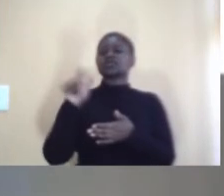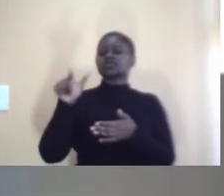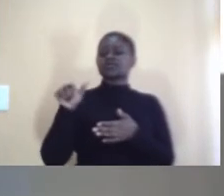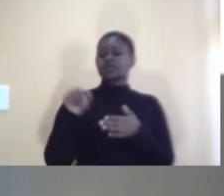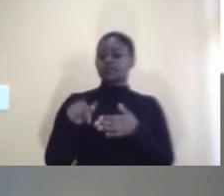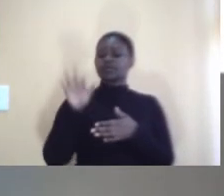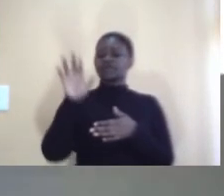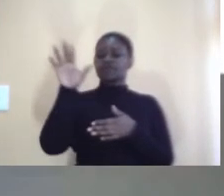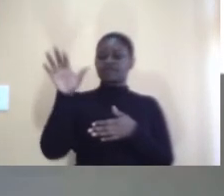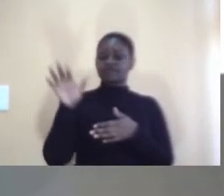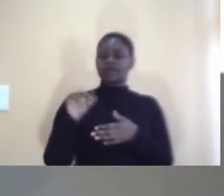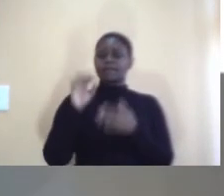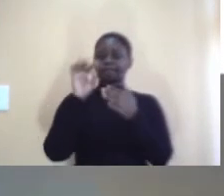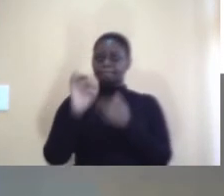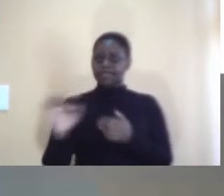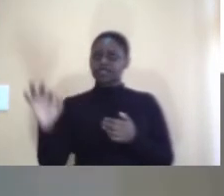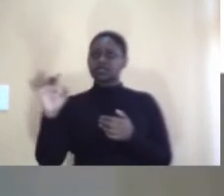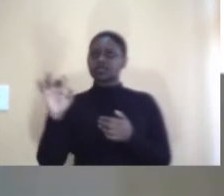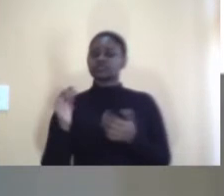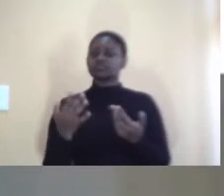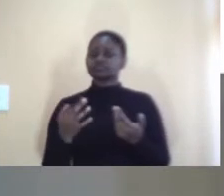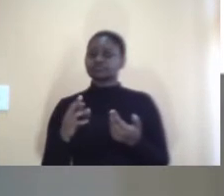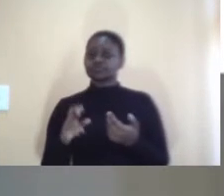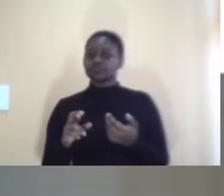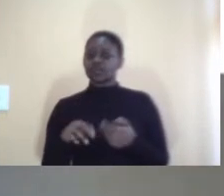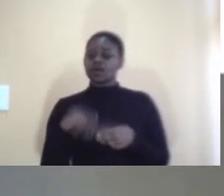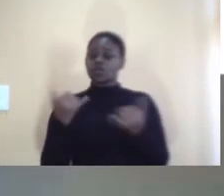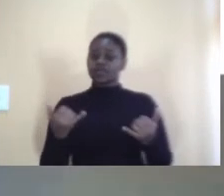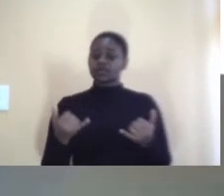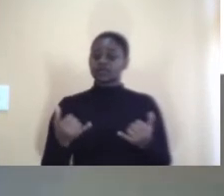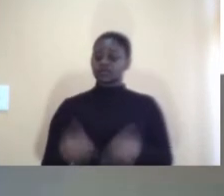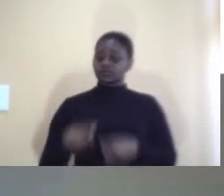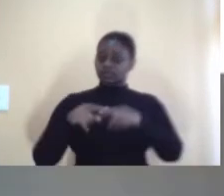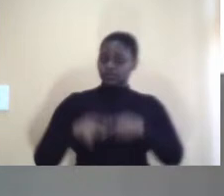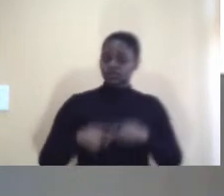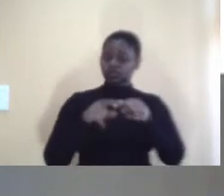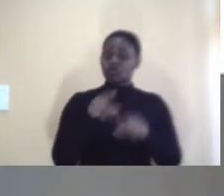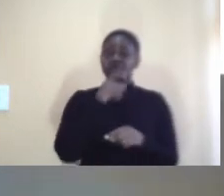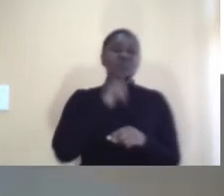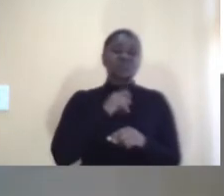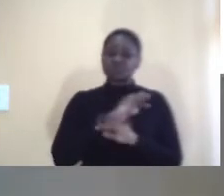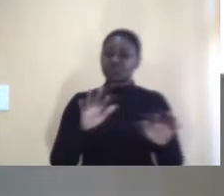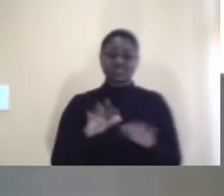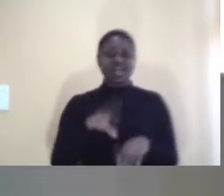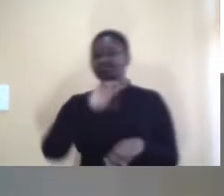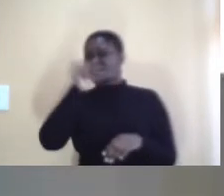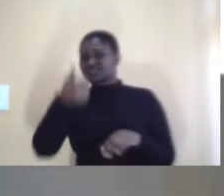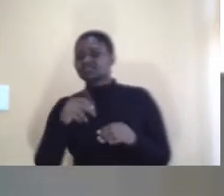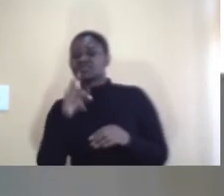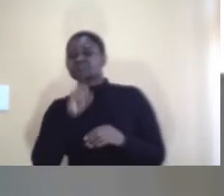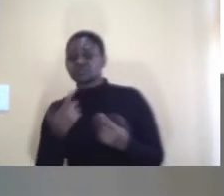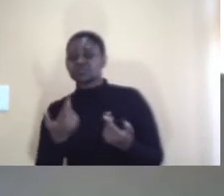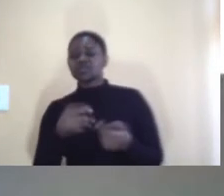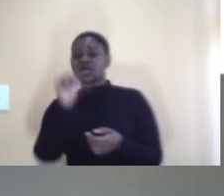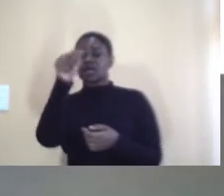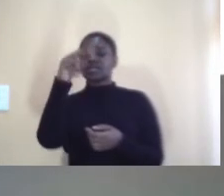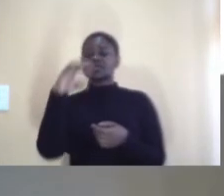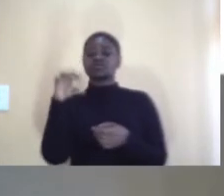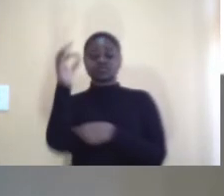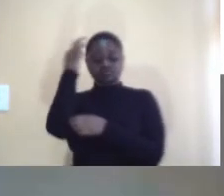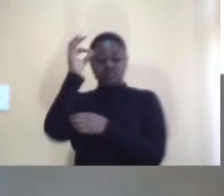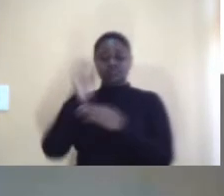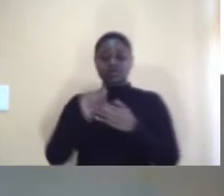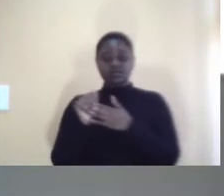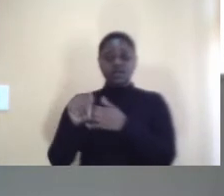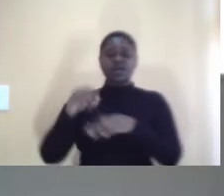million rand has been spent on the Ntingwe tea estate, which currently lies unused and unusable. The immediate response by the ANC-led government is to